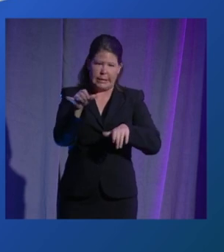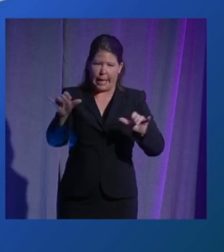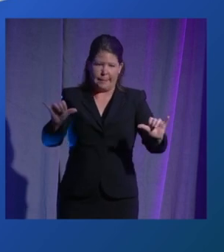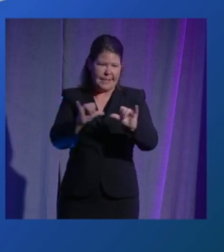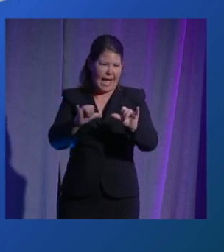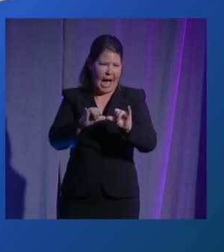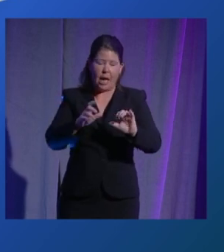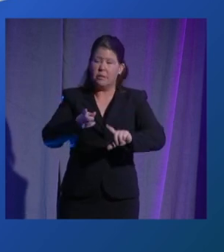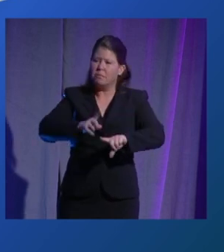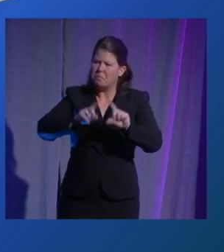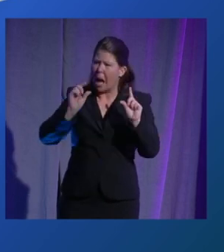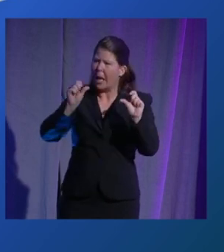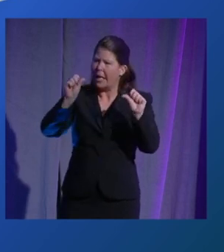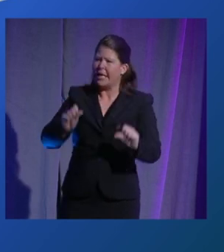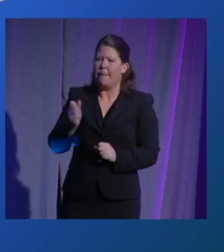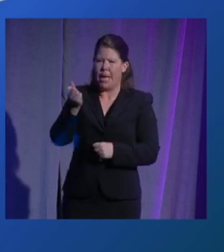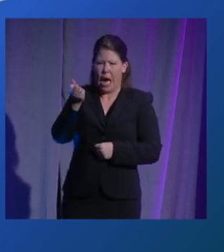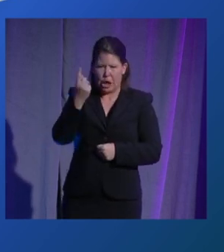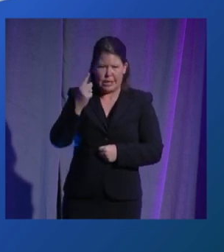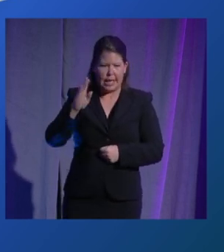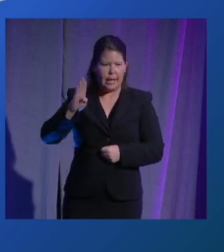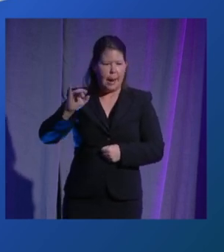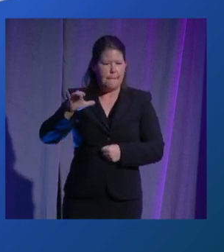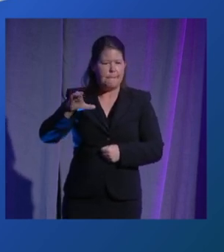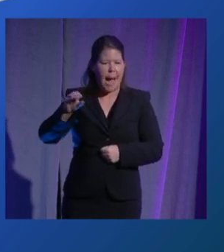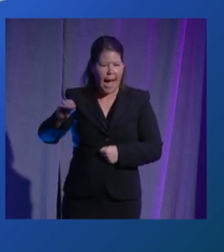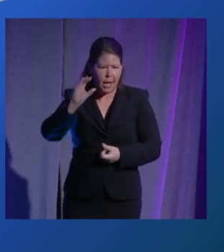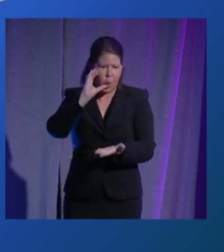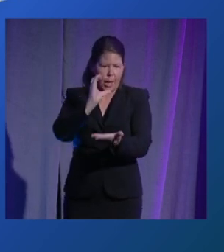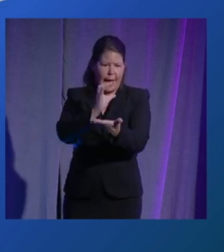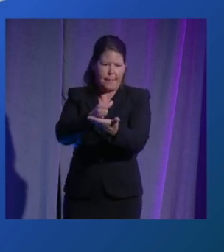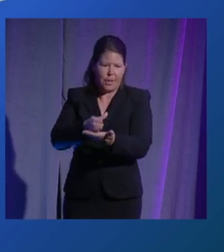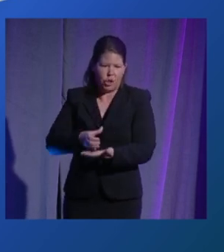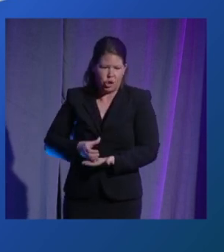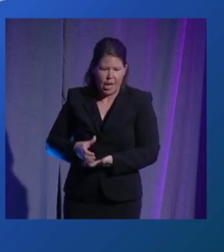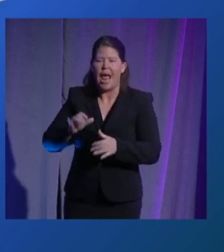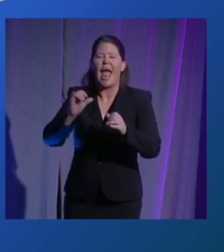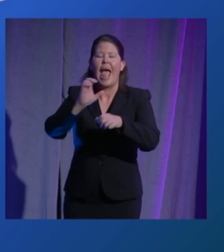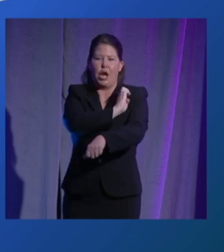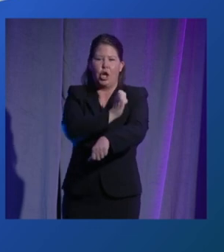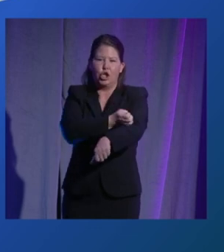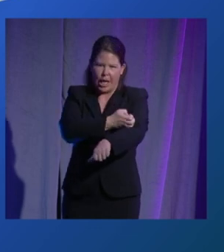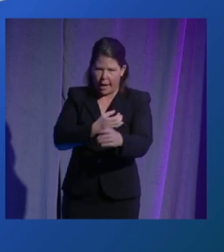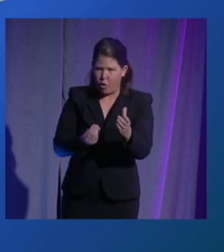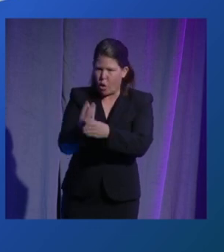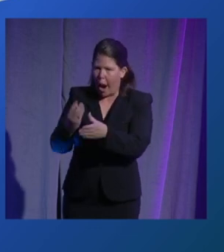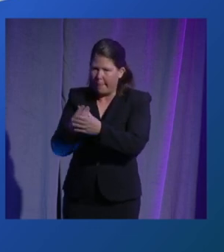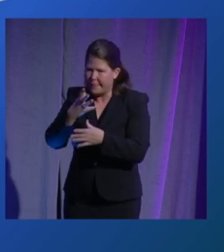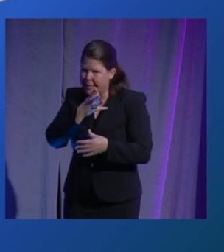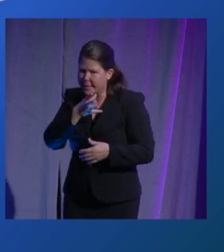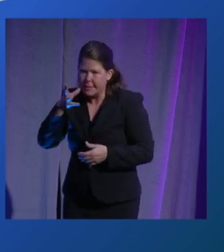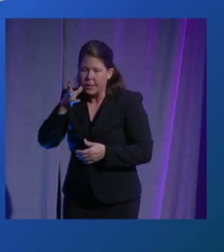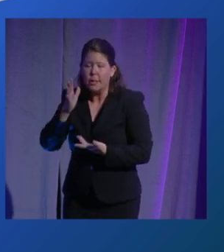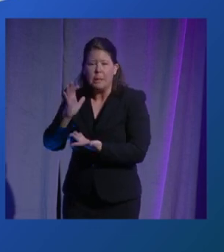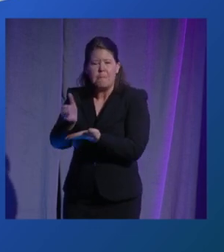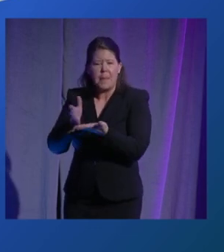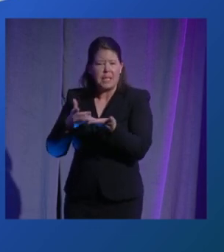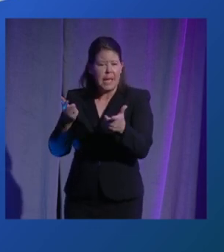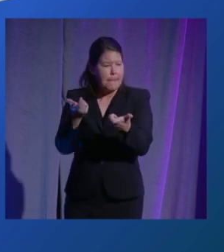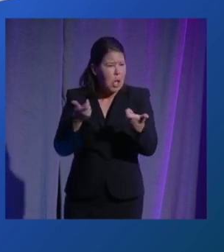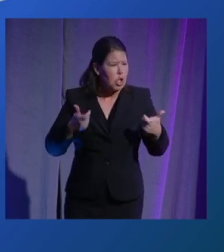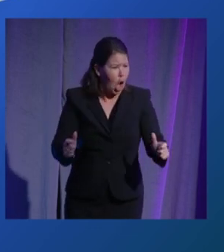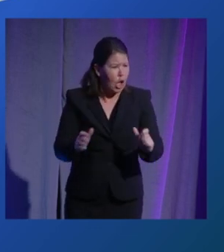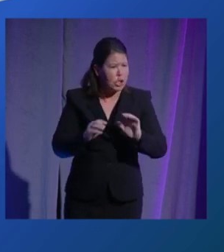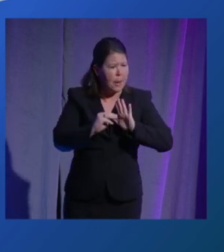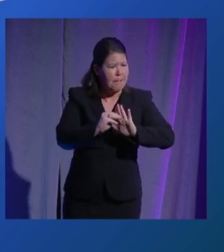things like understand bioenergy crops uh and so I think there are ways in which these large models can help us